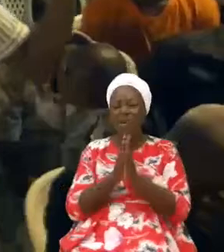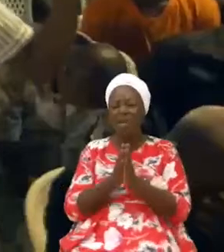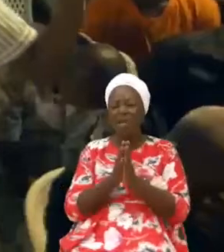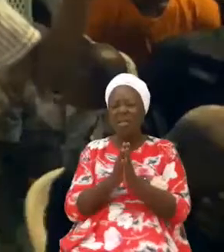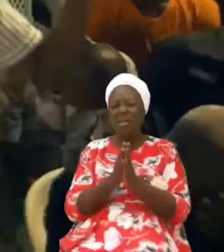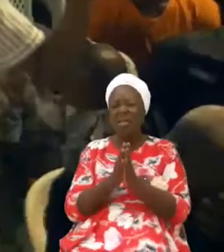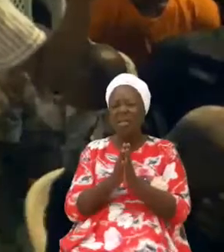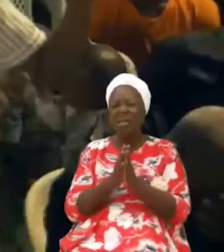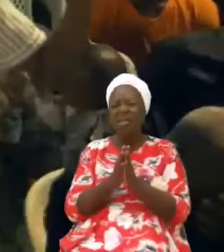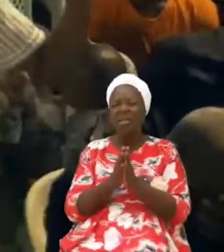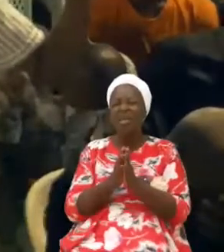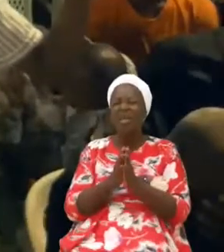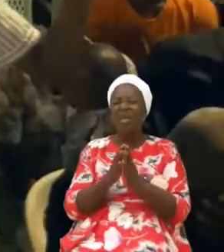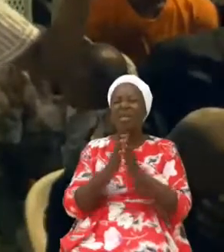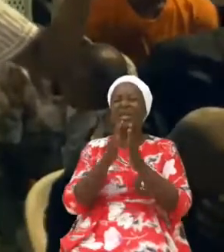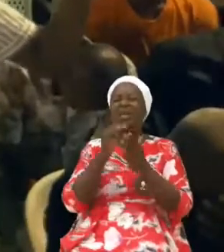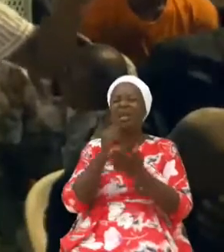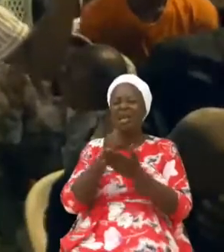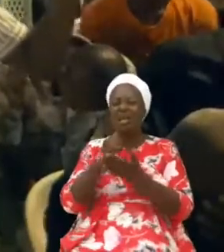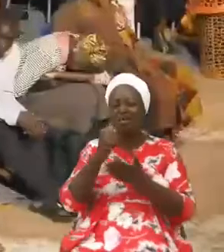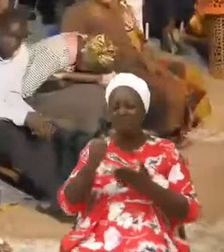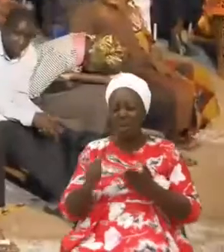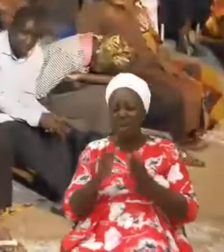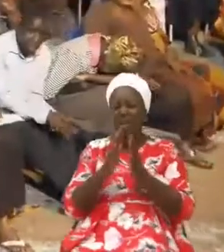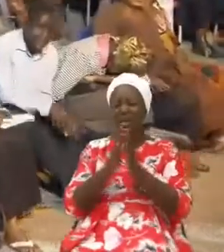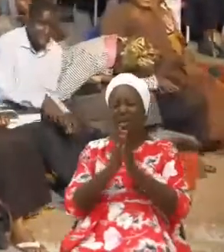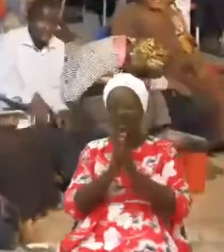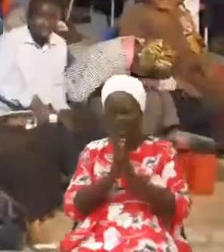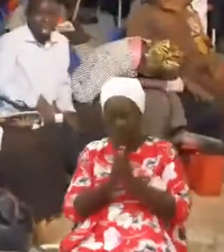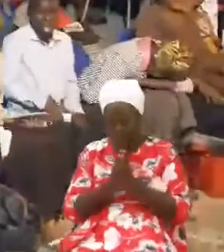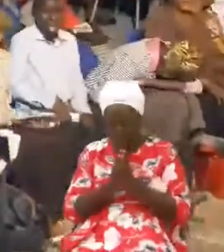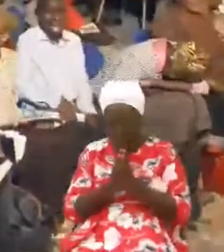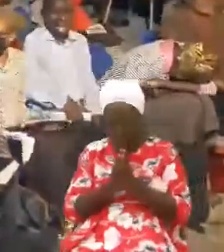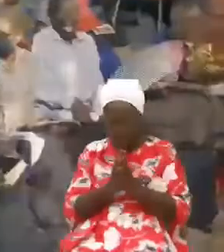Jesus' name we pray.